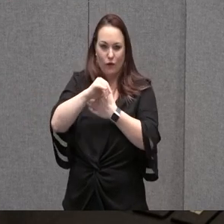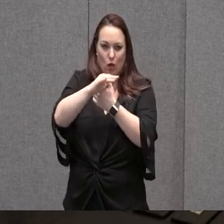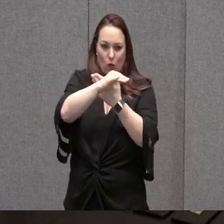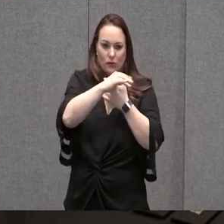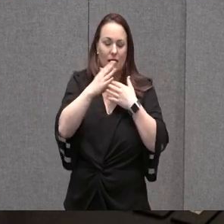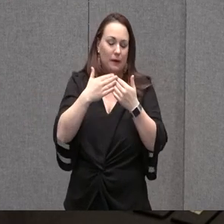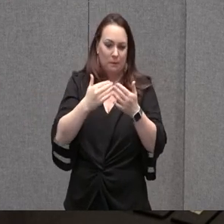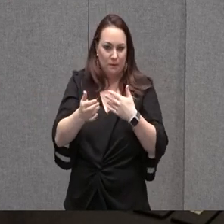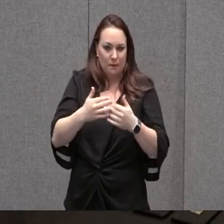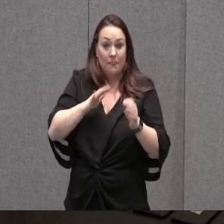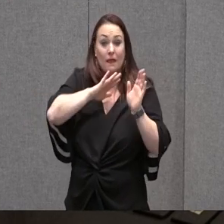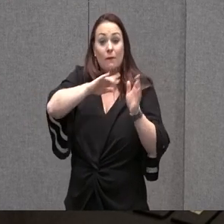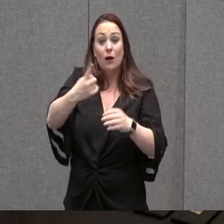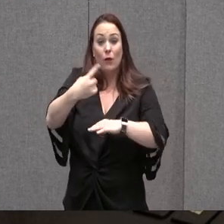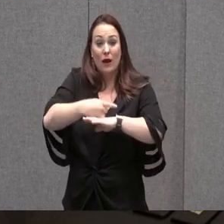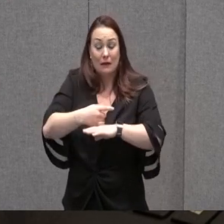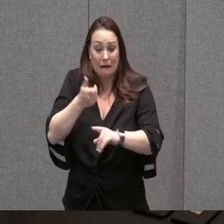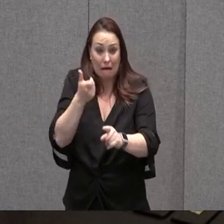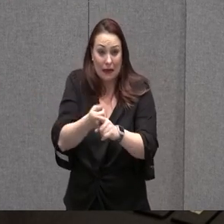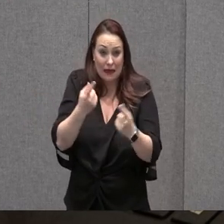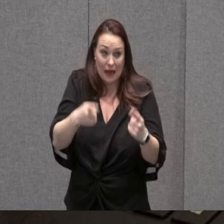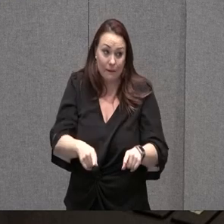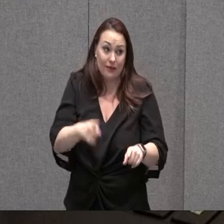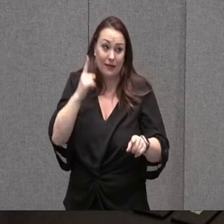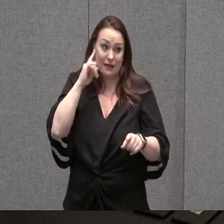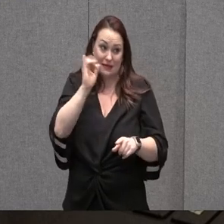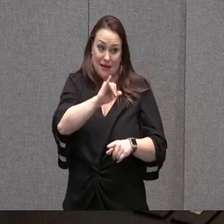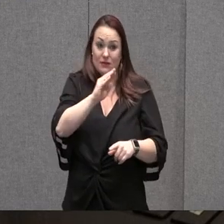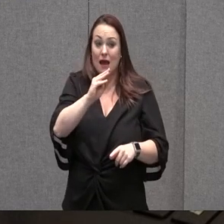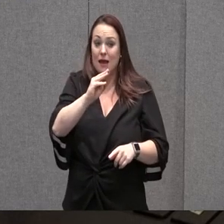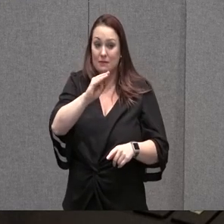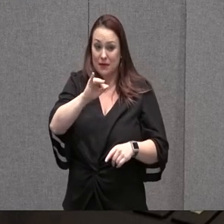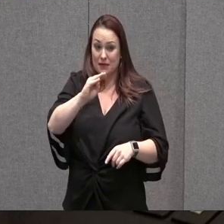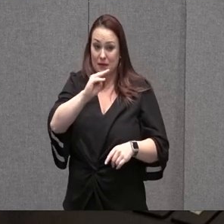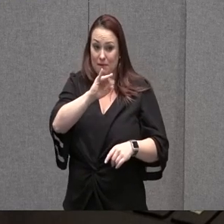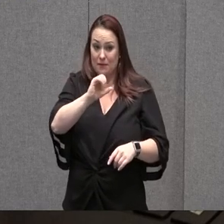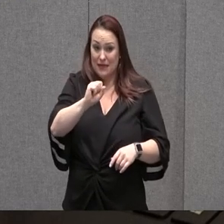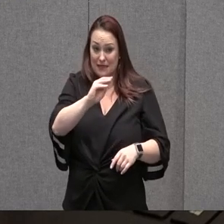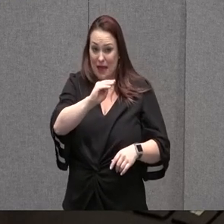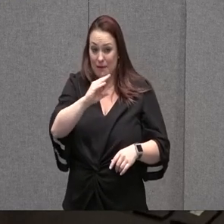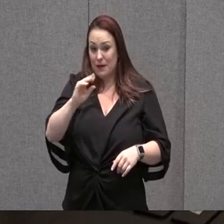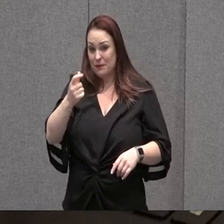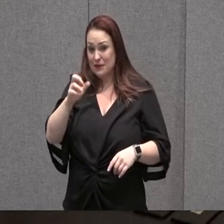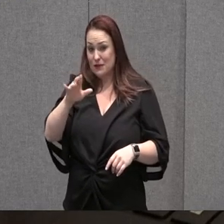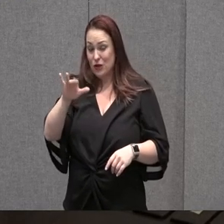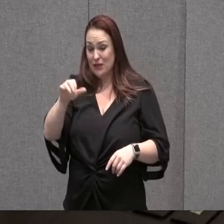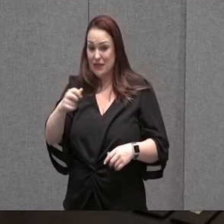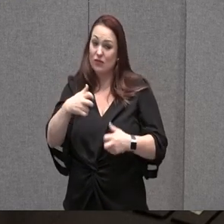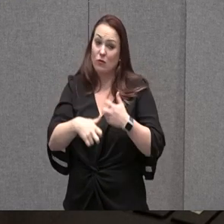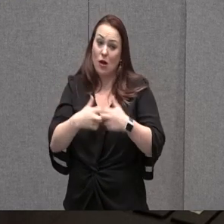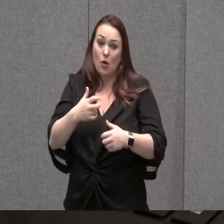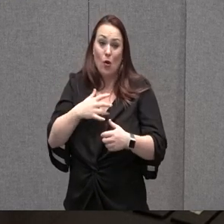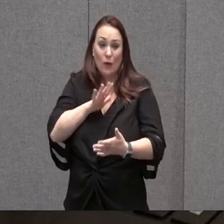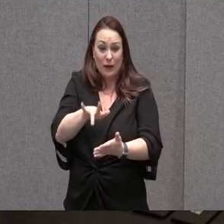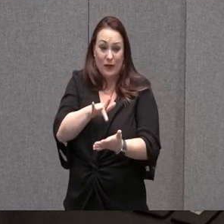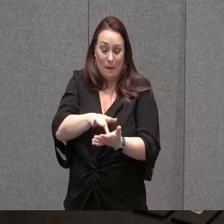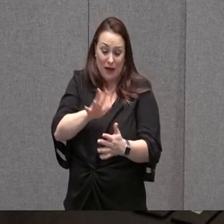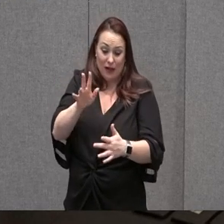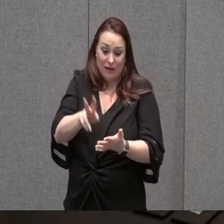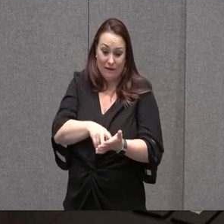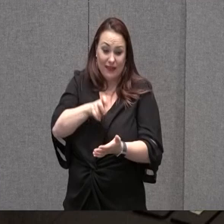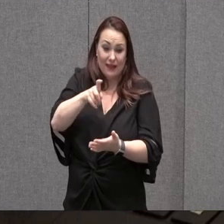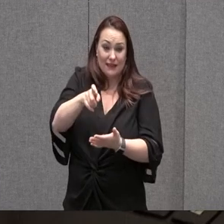But one day, this sounds like Miss Martindale and Miss Garcia's problem. As we were mid-skip, we noticed